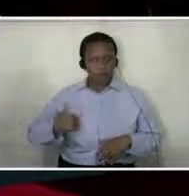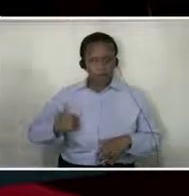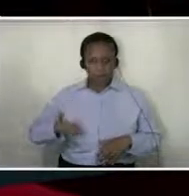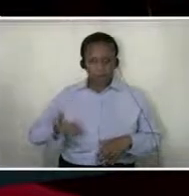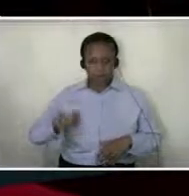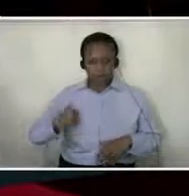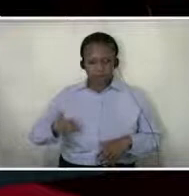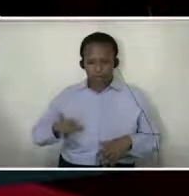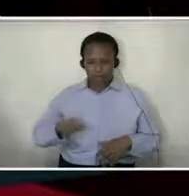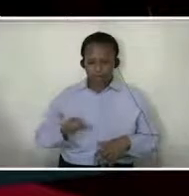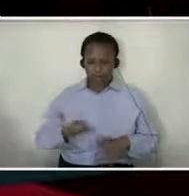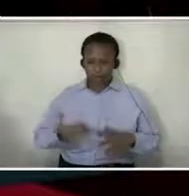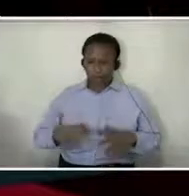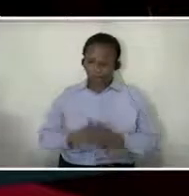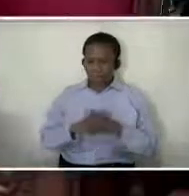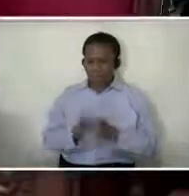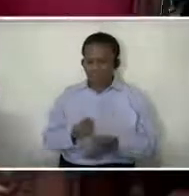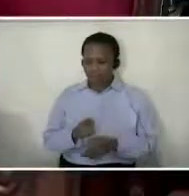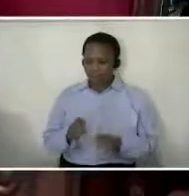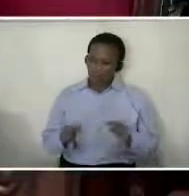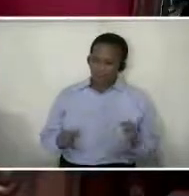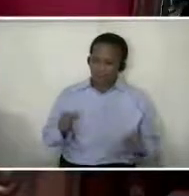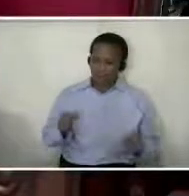Speaker. Ngiyabonga.